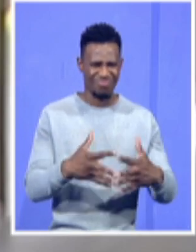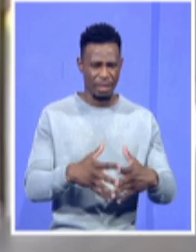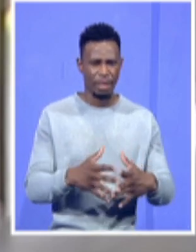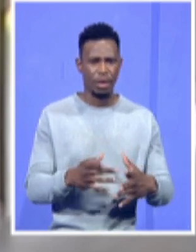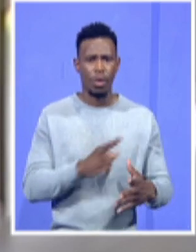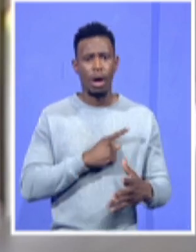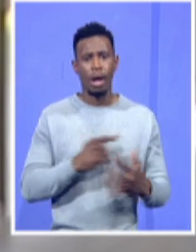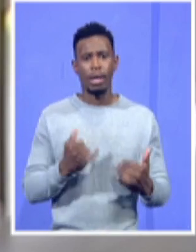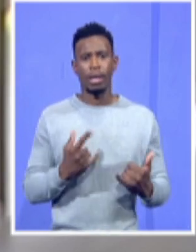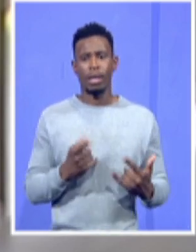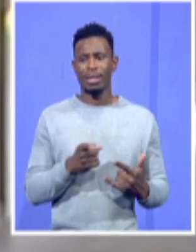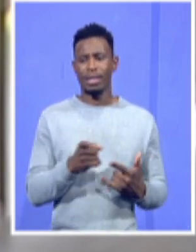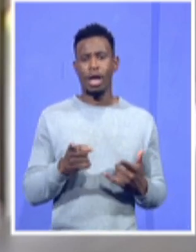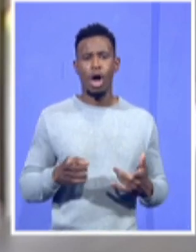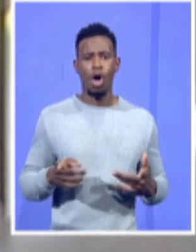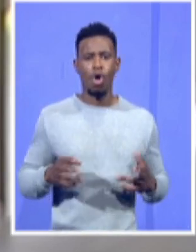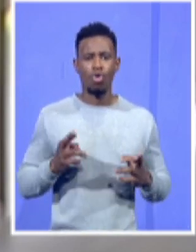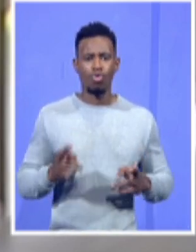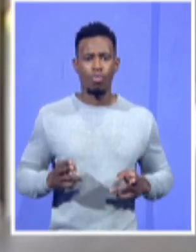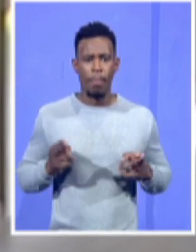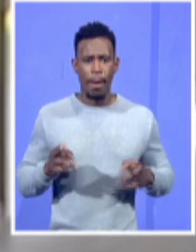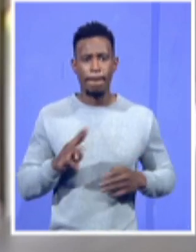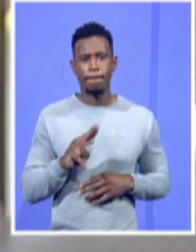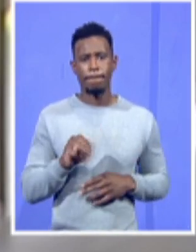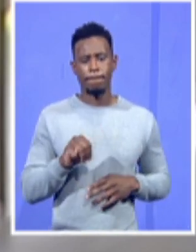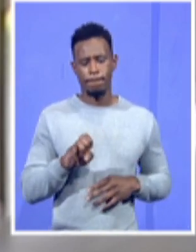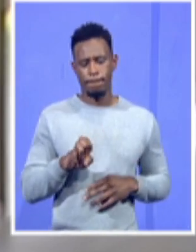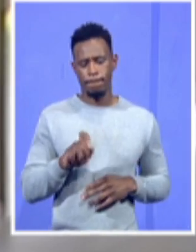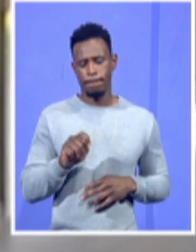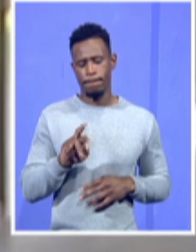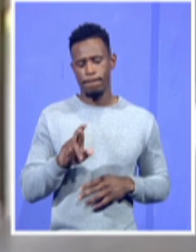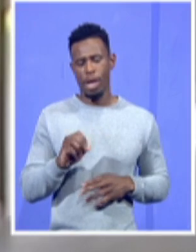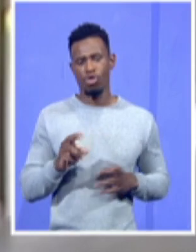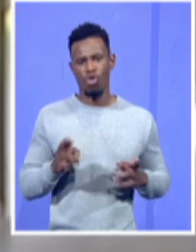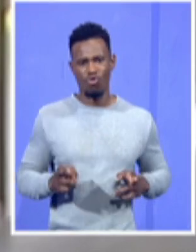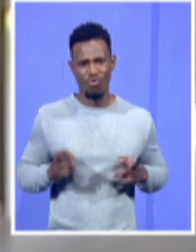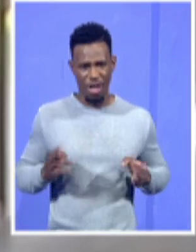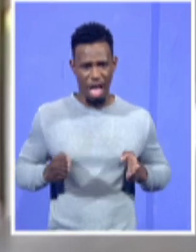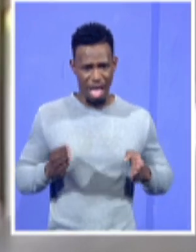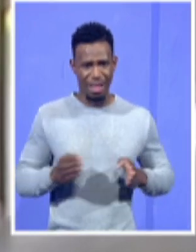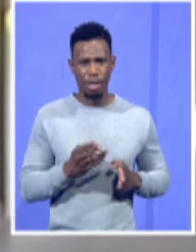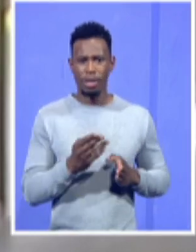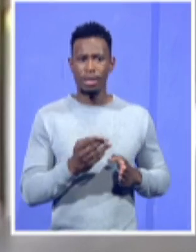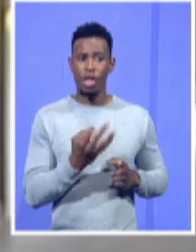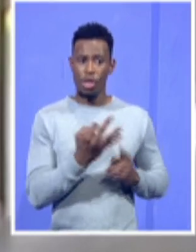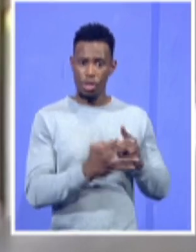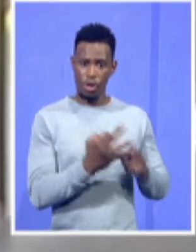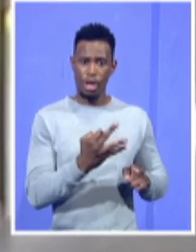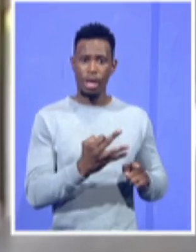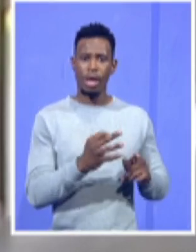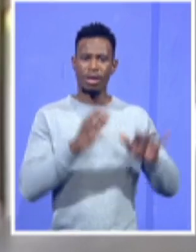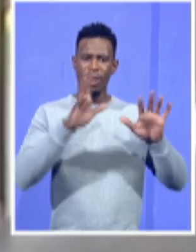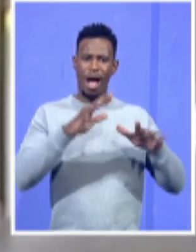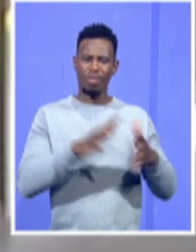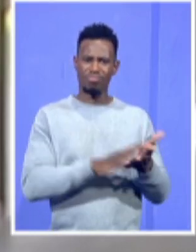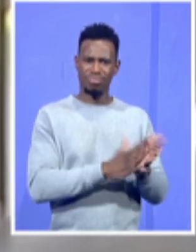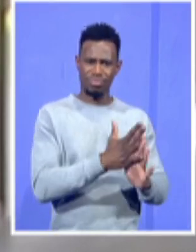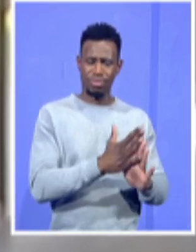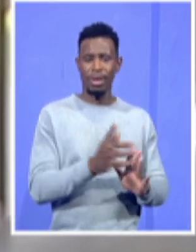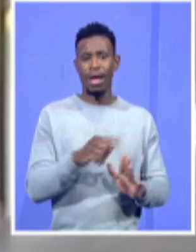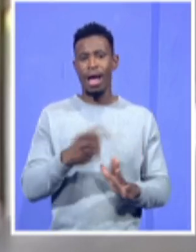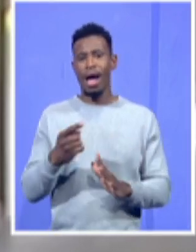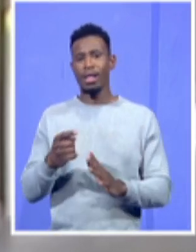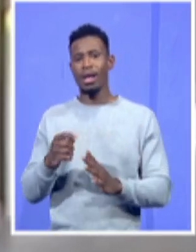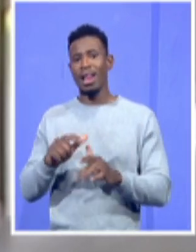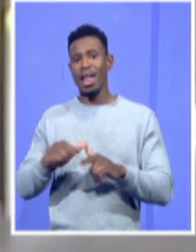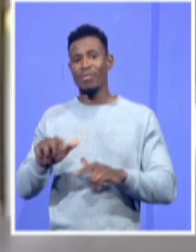rather, of the railway, of Metro Rail, that have been destroyed. 3 of them were destroyed by the floods, others were destroyed during level 5 lockdown,